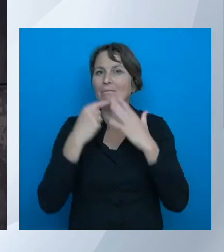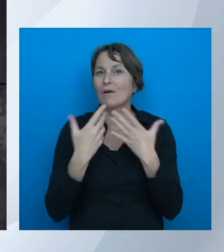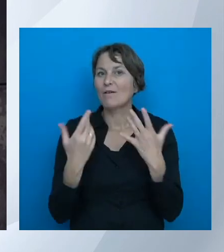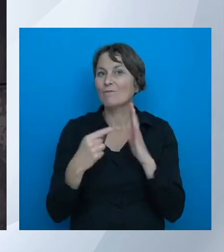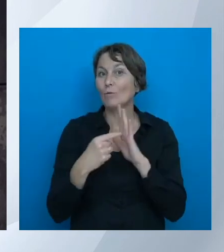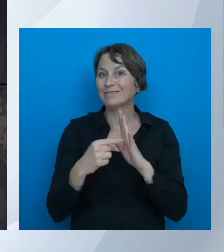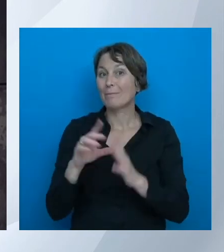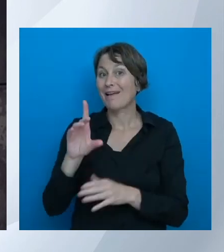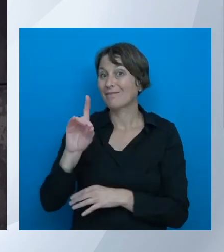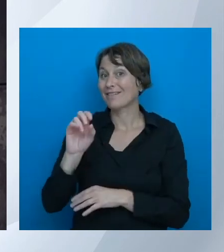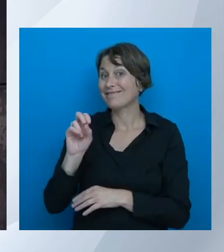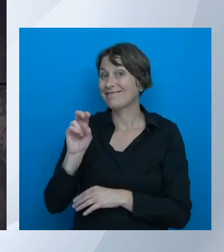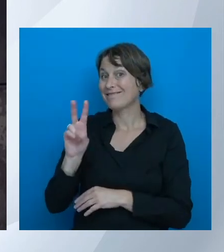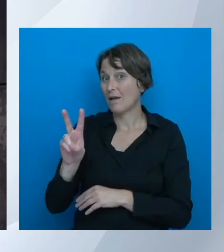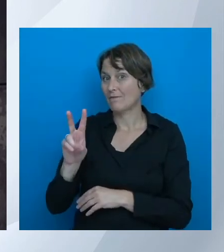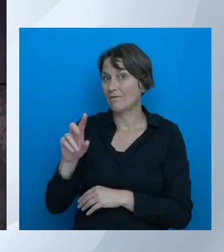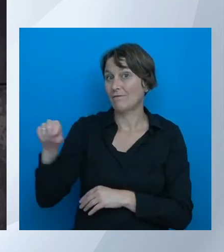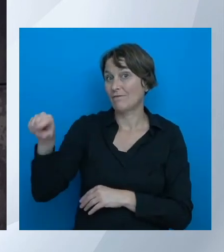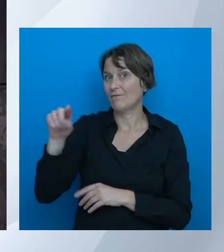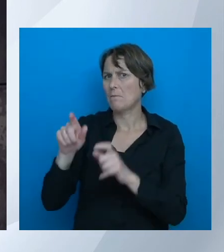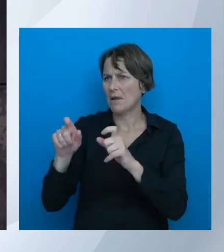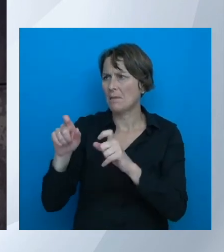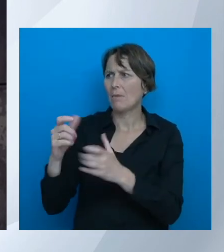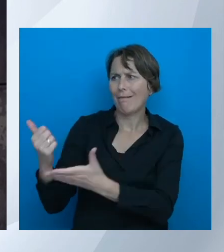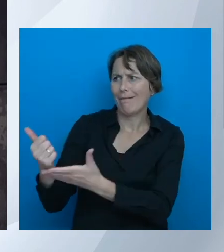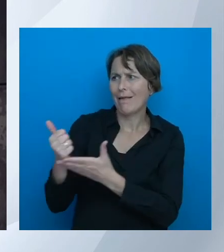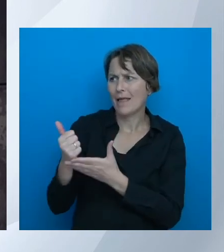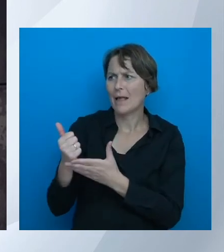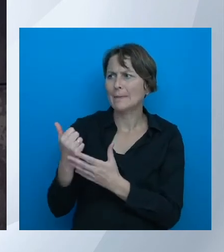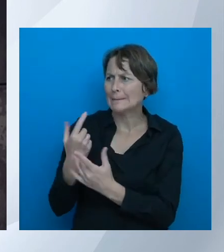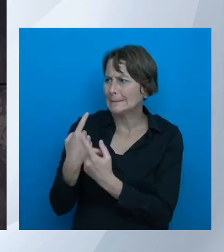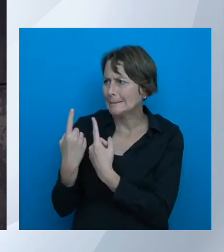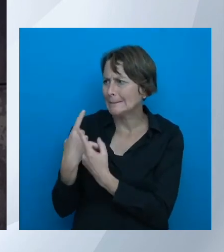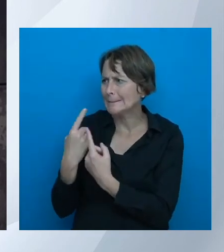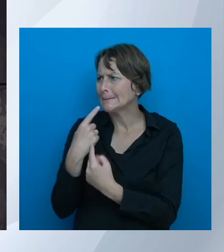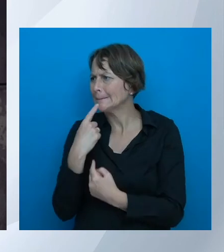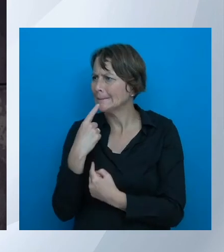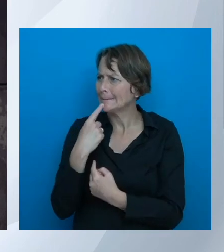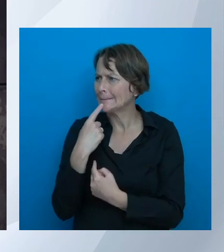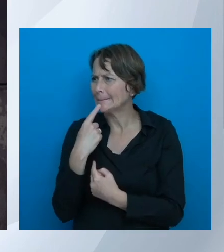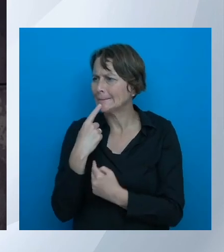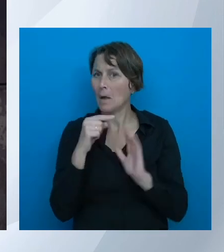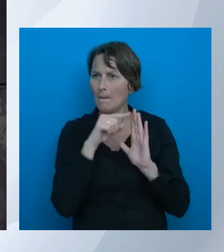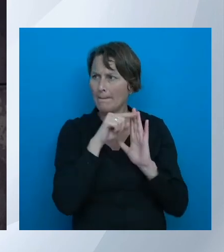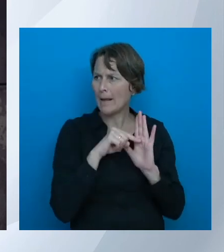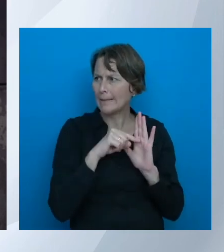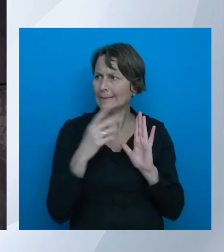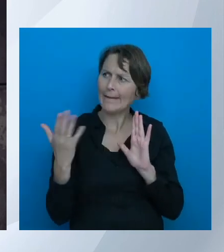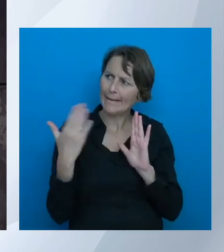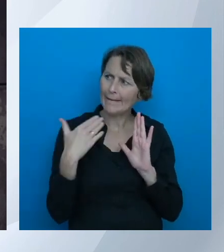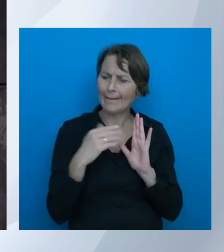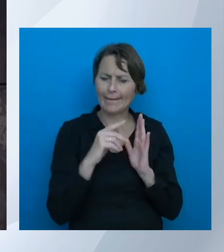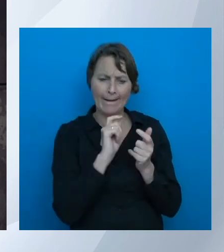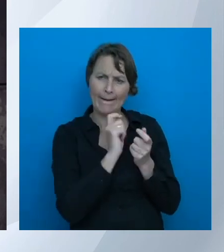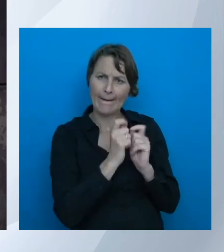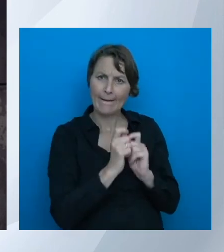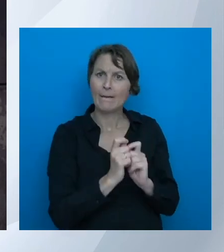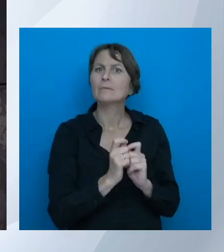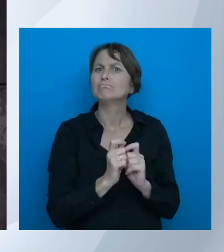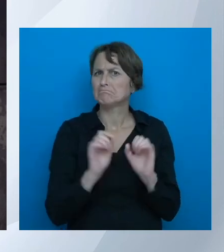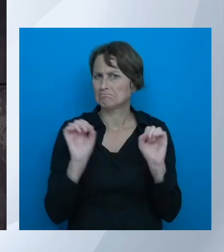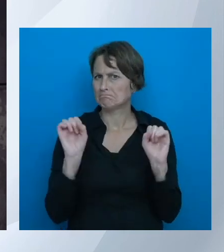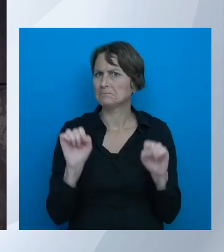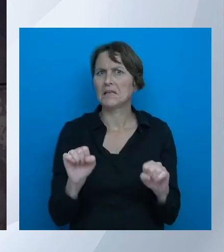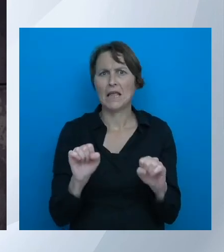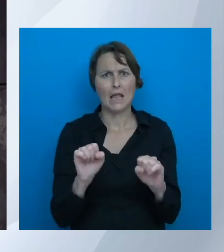that are willing to think with you and work with you to define those policies, I think you can make lots of